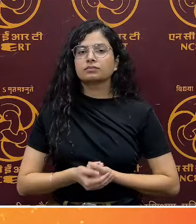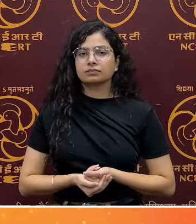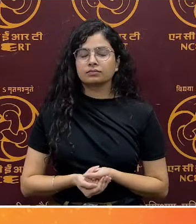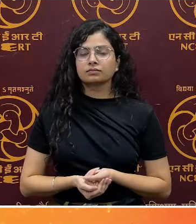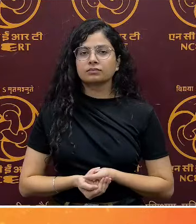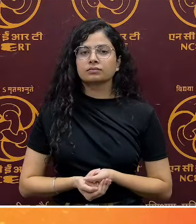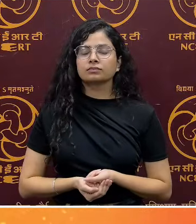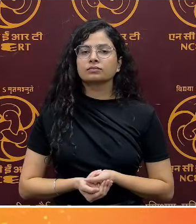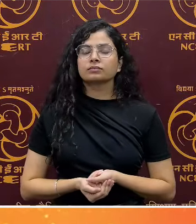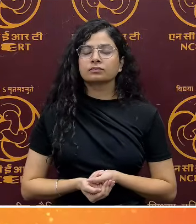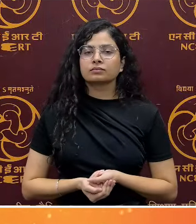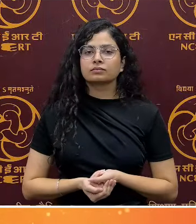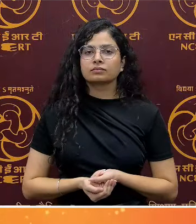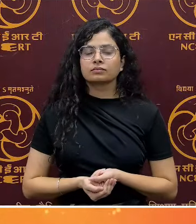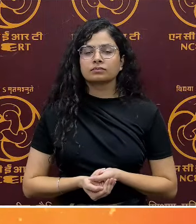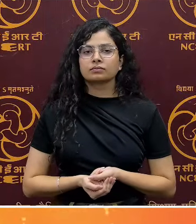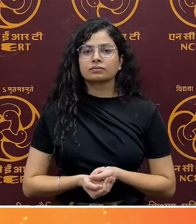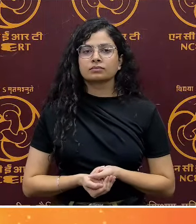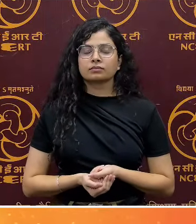and